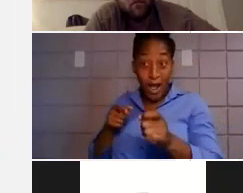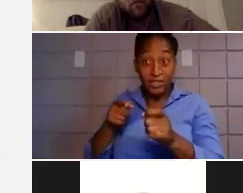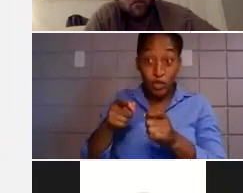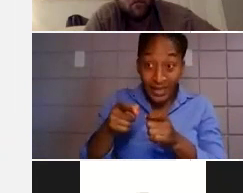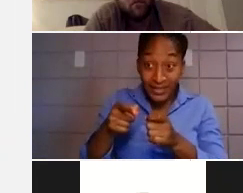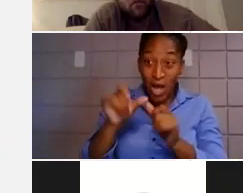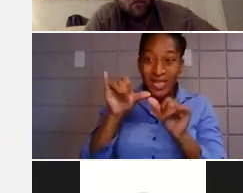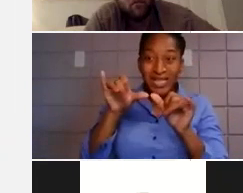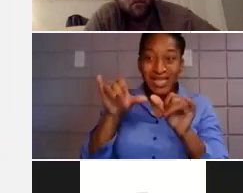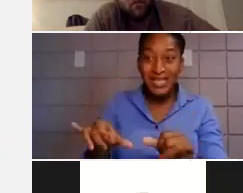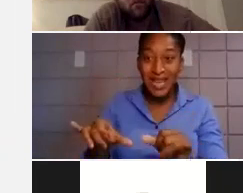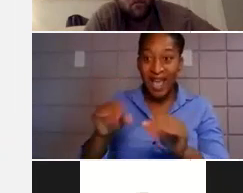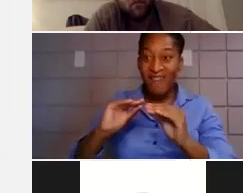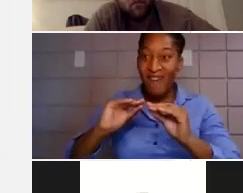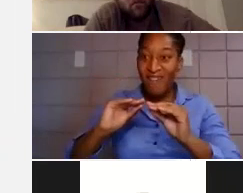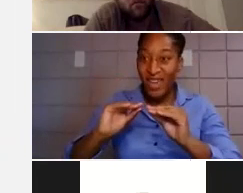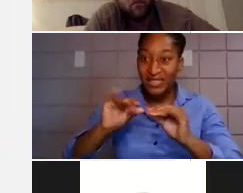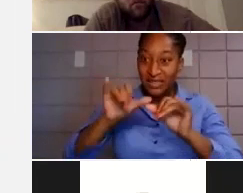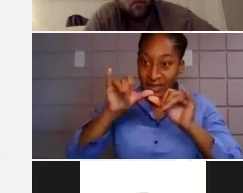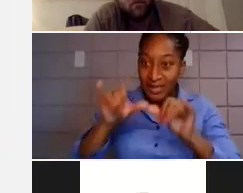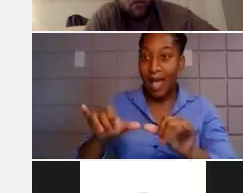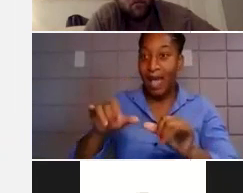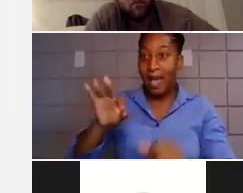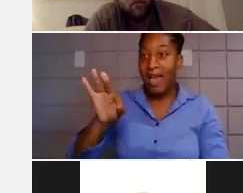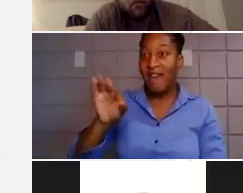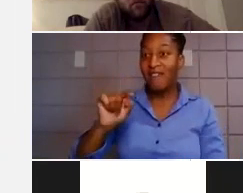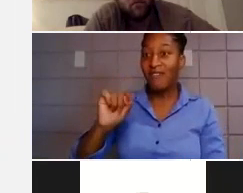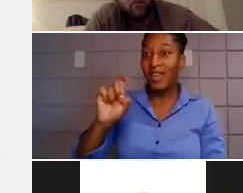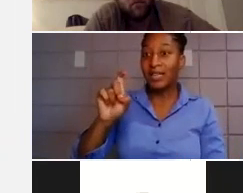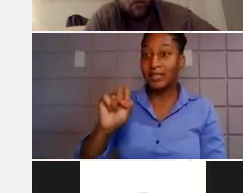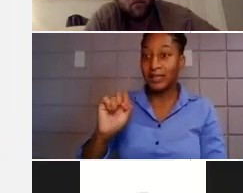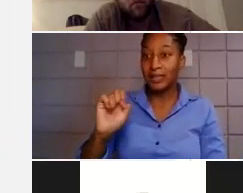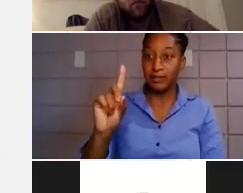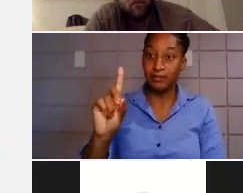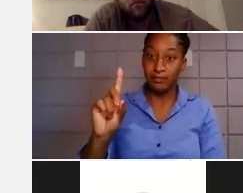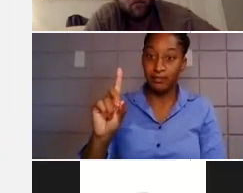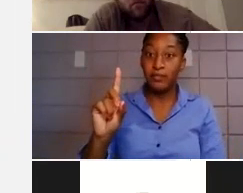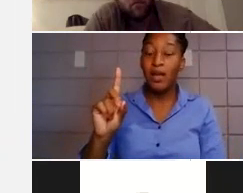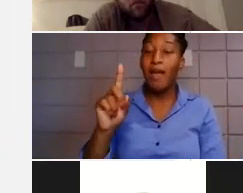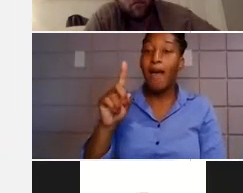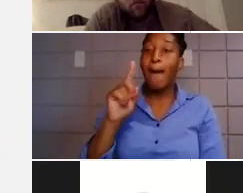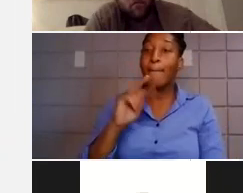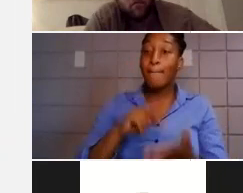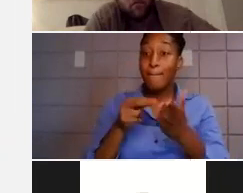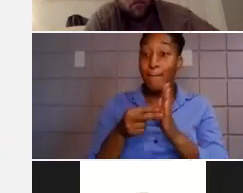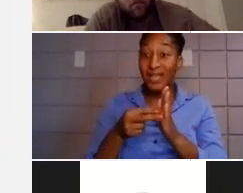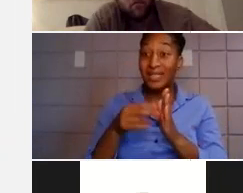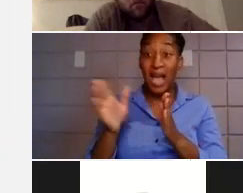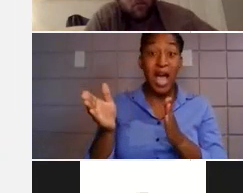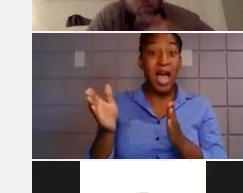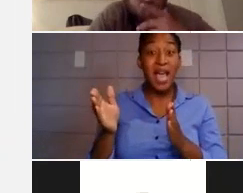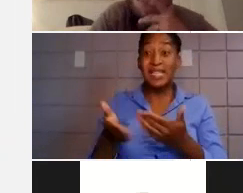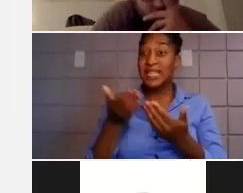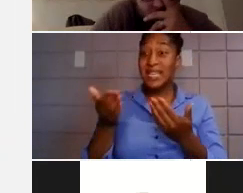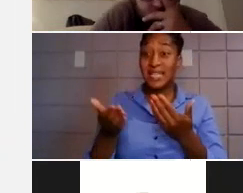So that makes our life very easy as far as a projectile goes. Because if the velocity